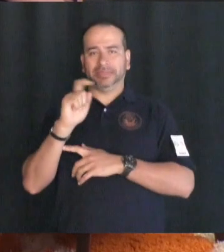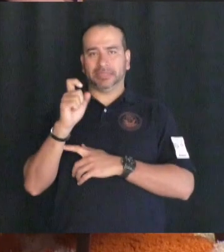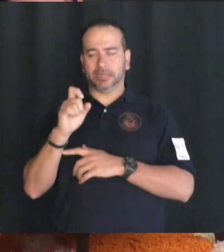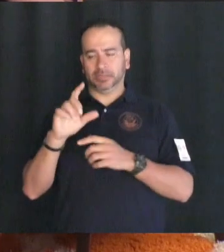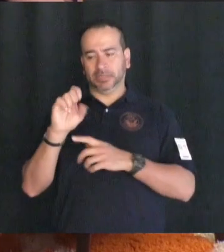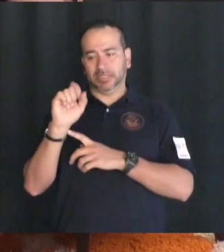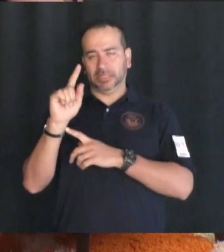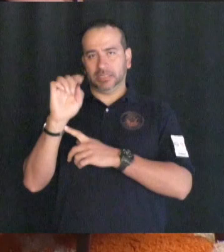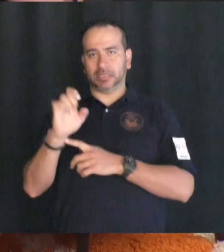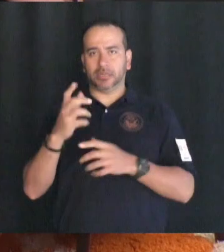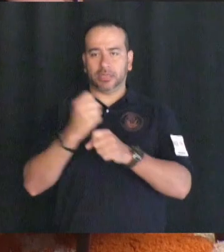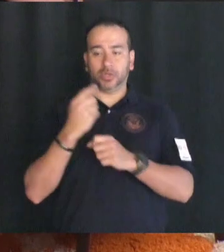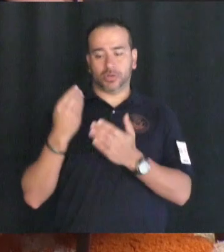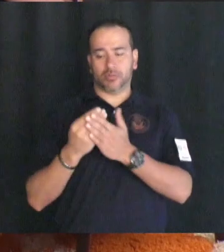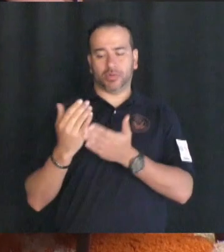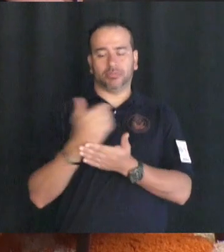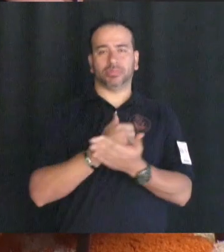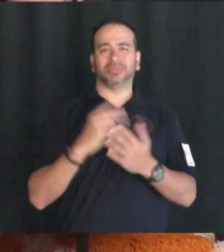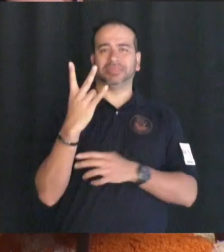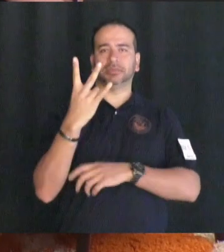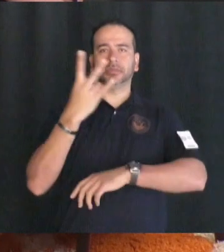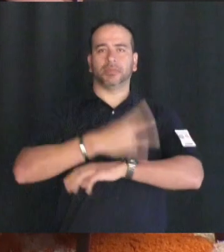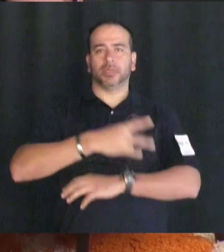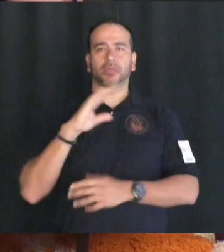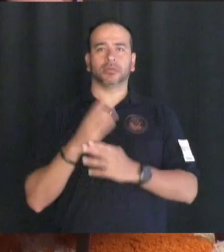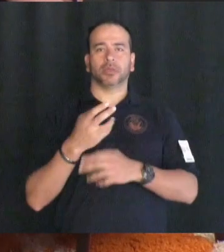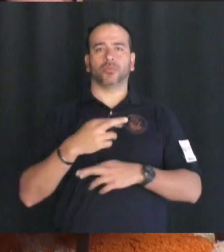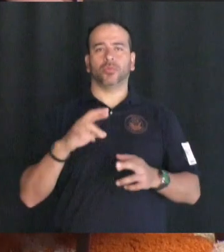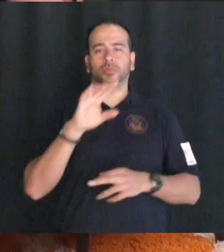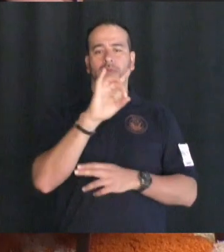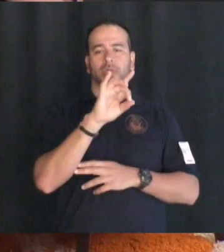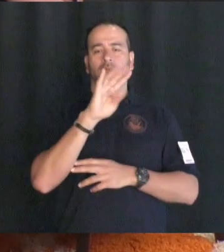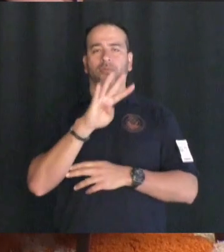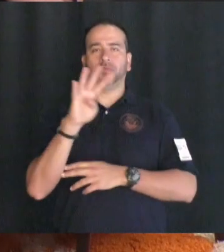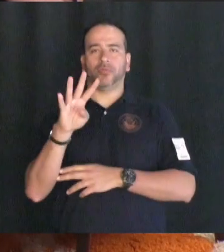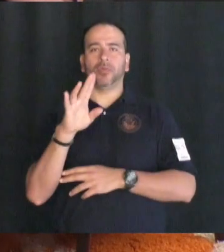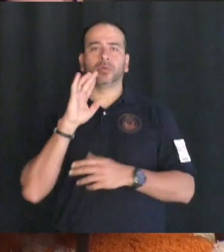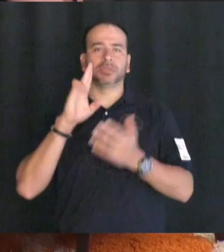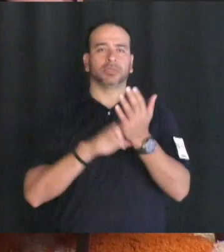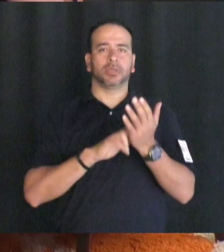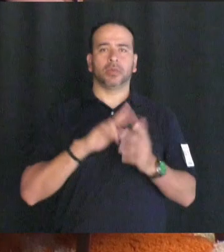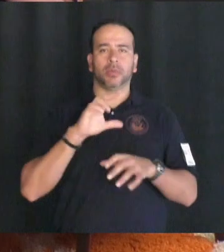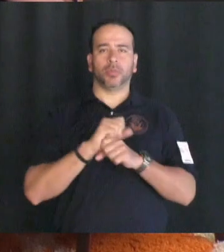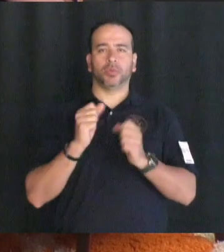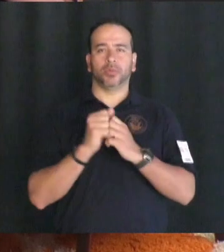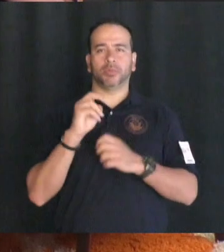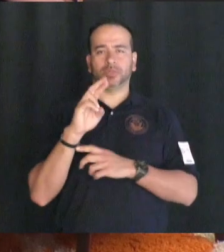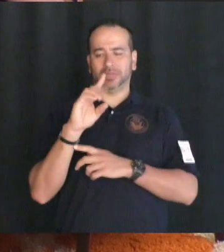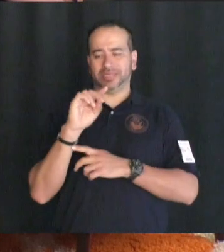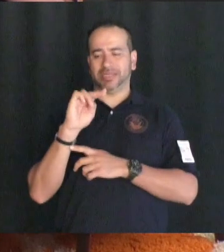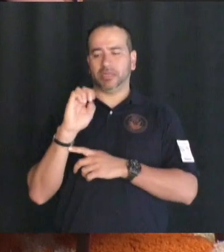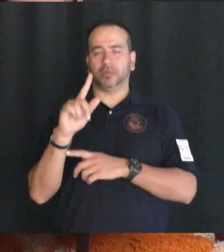and get your refund in as little as 7 days. Stop by room 844 and sign up for an appointment with Mr.